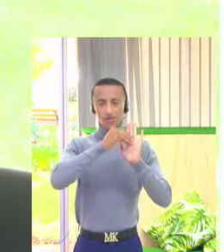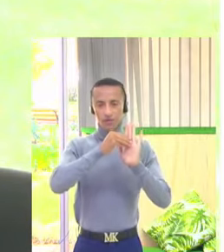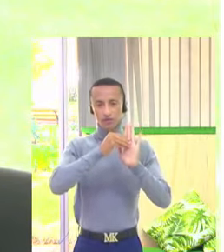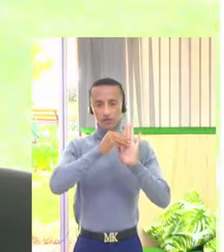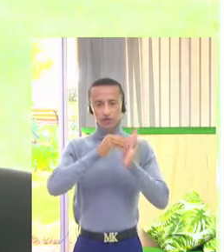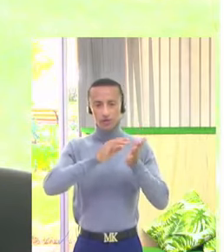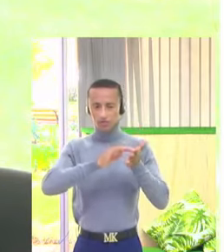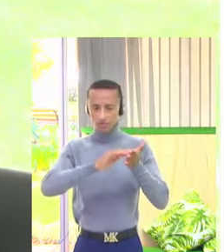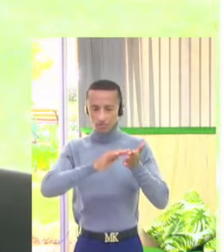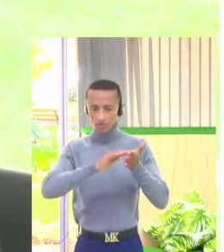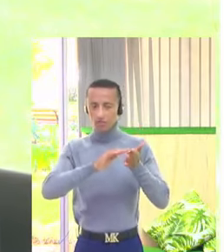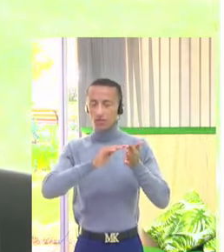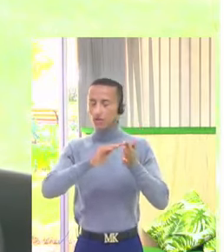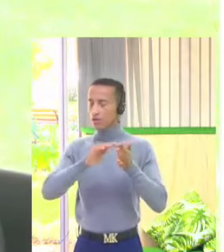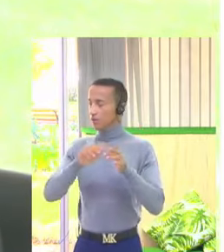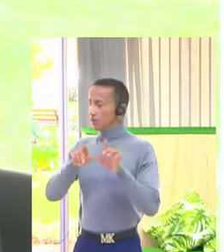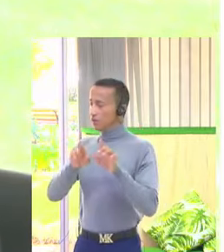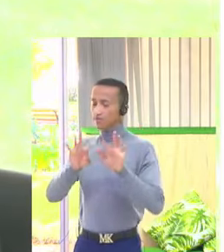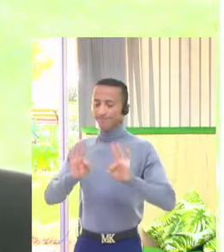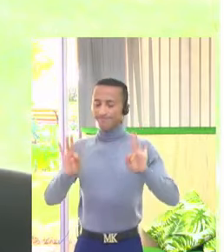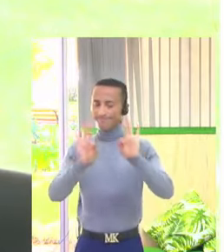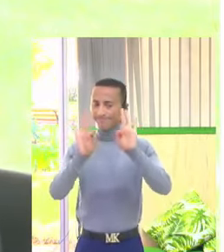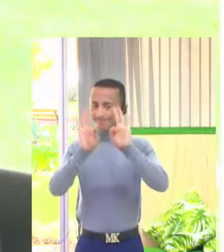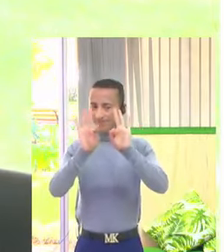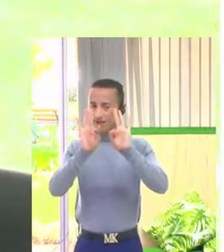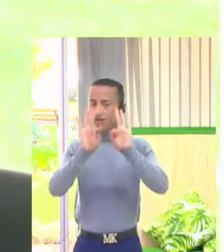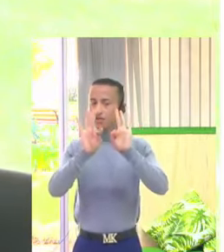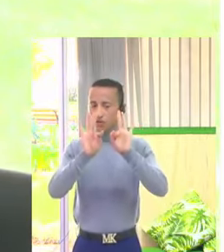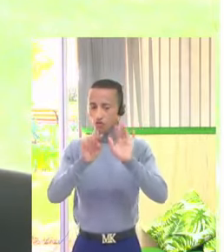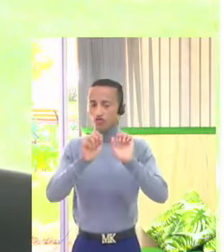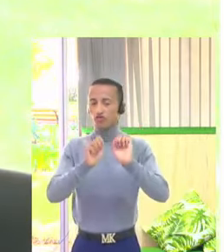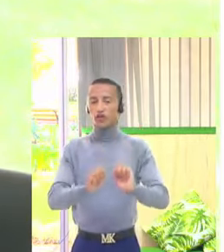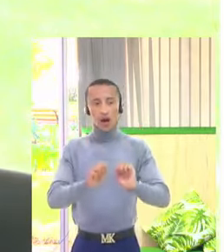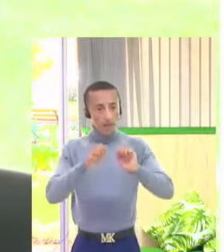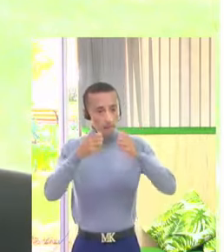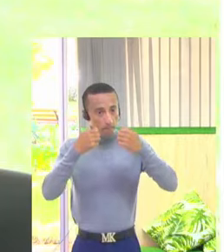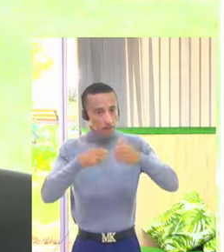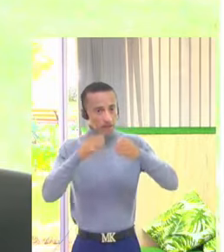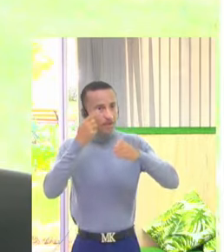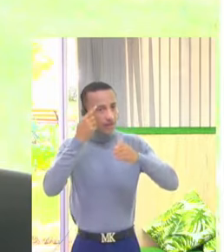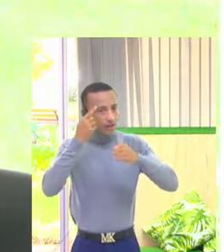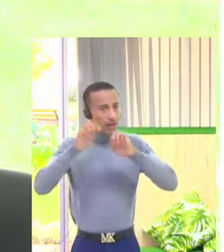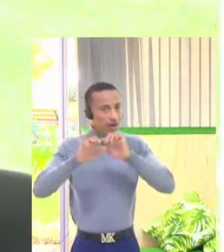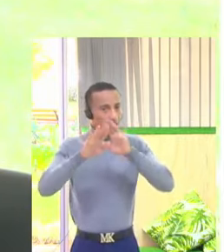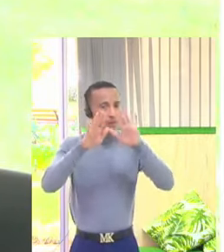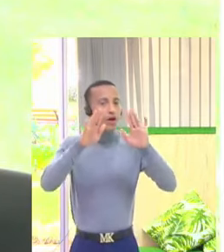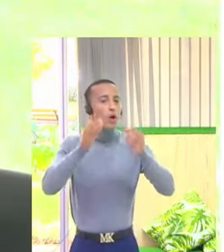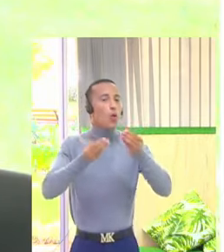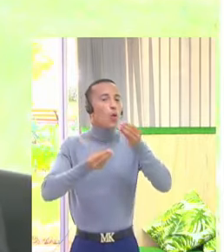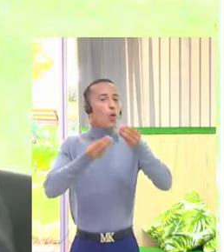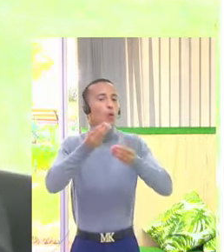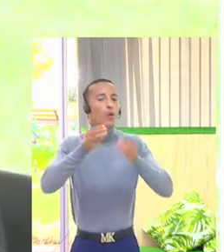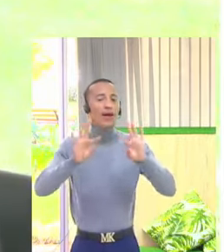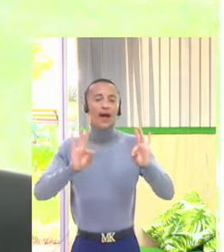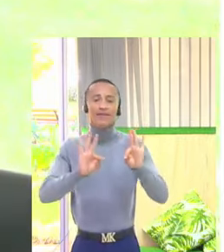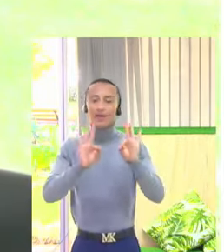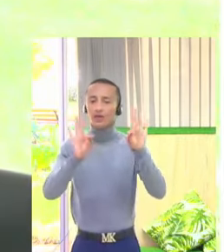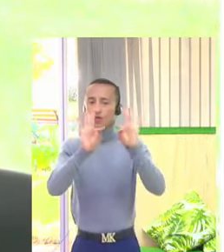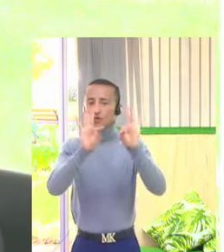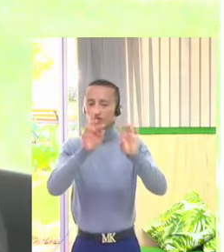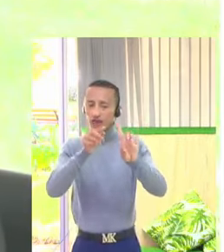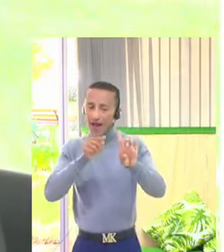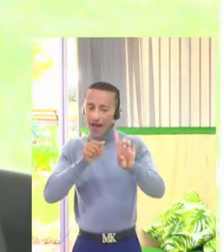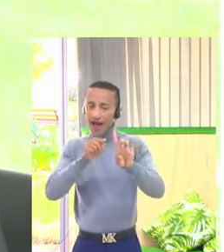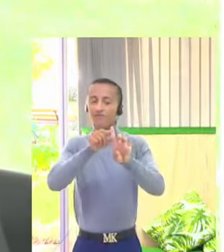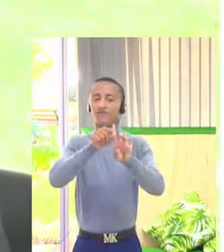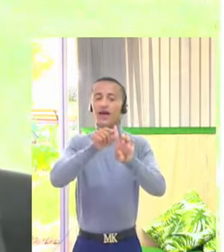today we cannot do our job without trying to understand, at the very least, how technology is affecting the